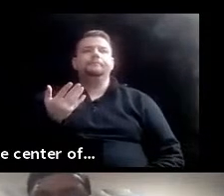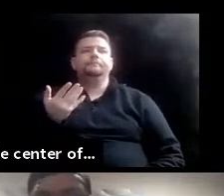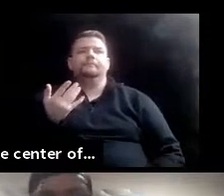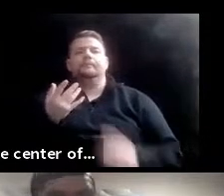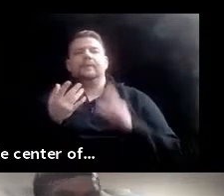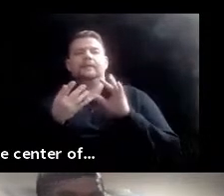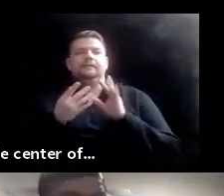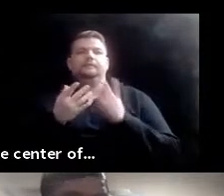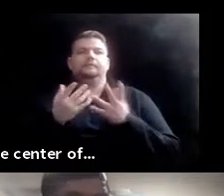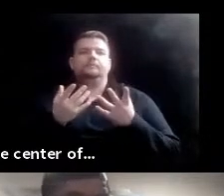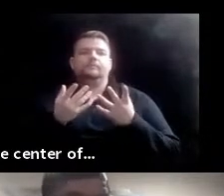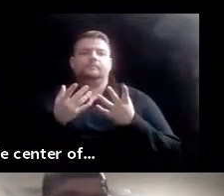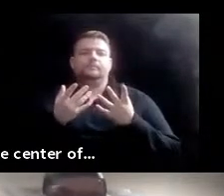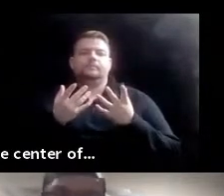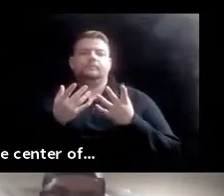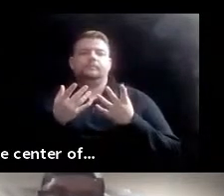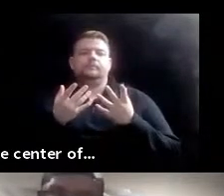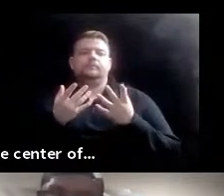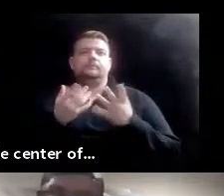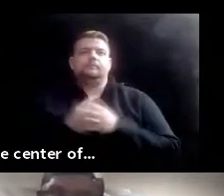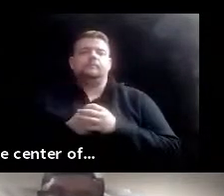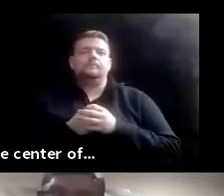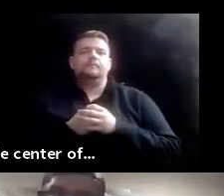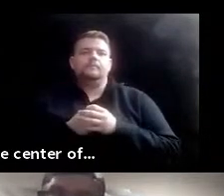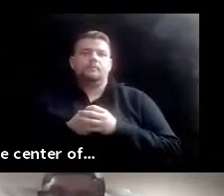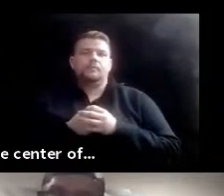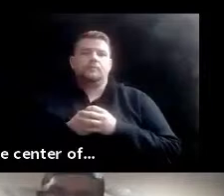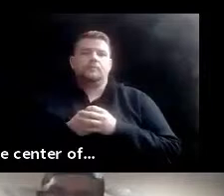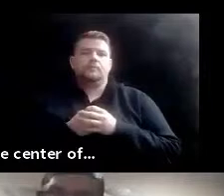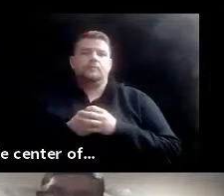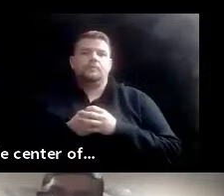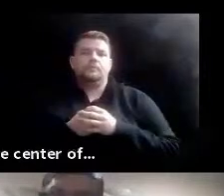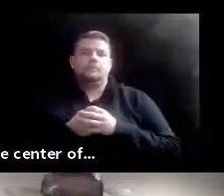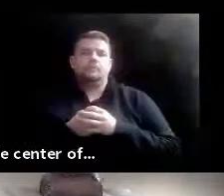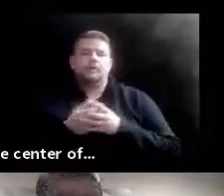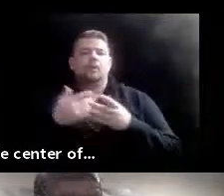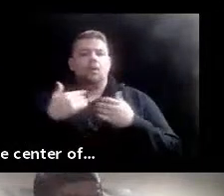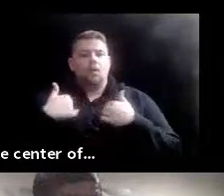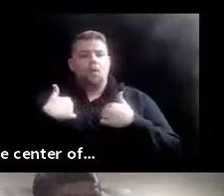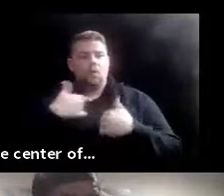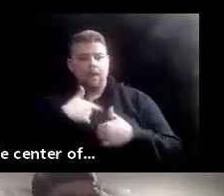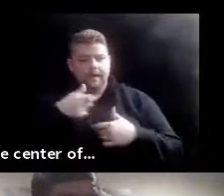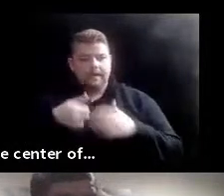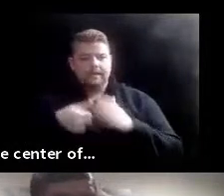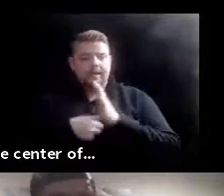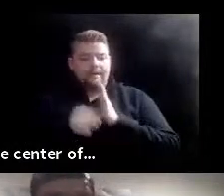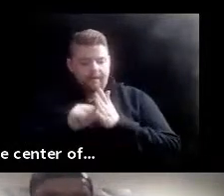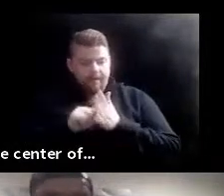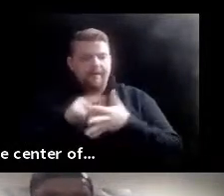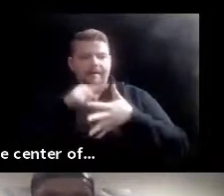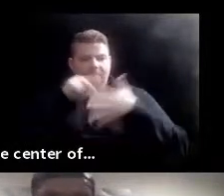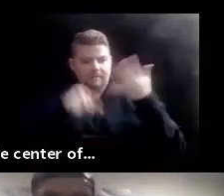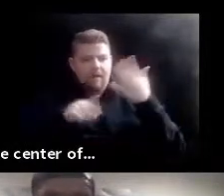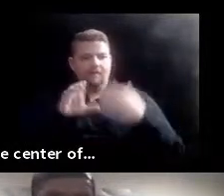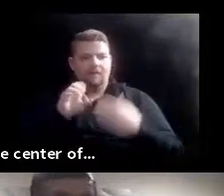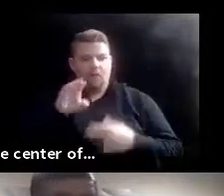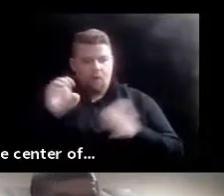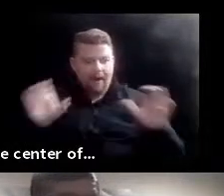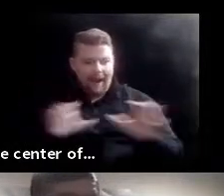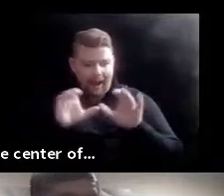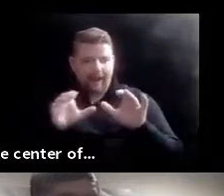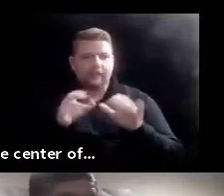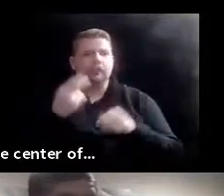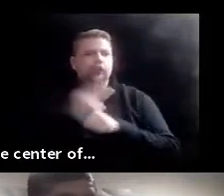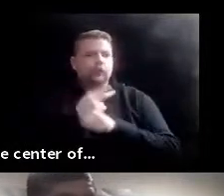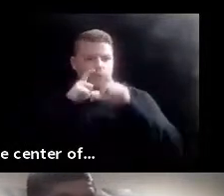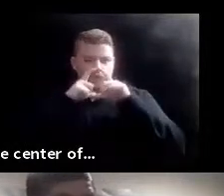say that, we keep emphasizing the 5 core actions, which includes wearing